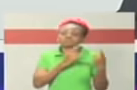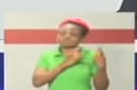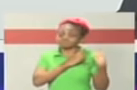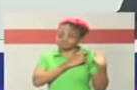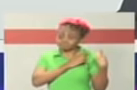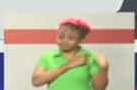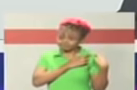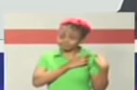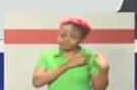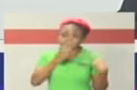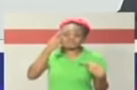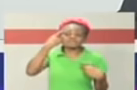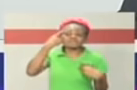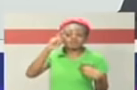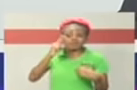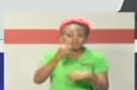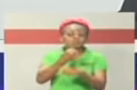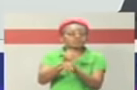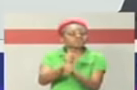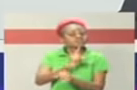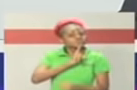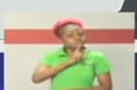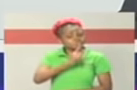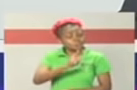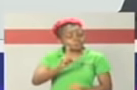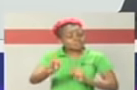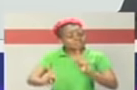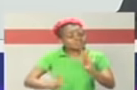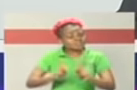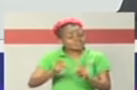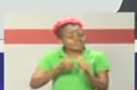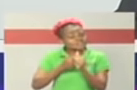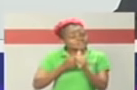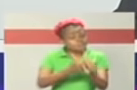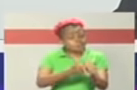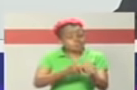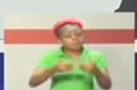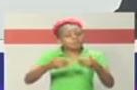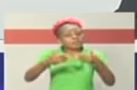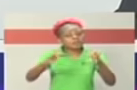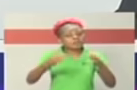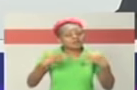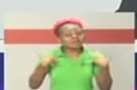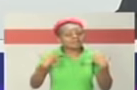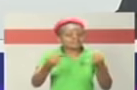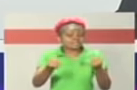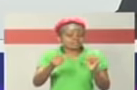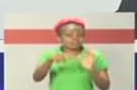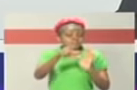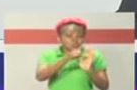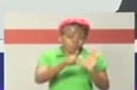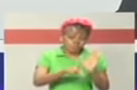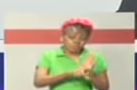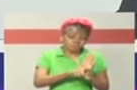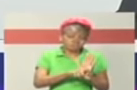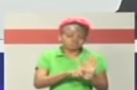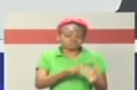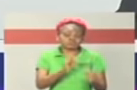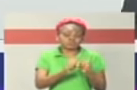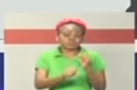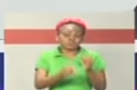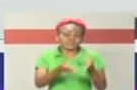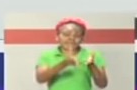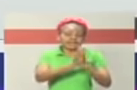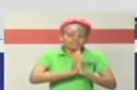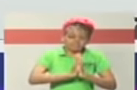for enforcing the public health guidelines, and I would suggest you pose that particular question as to how they